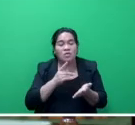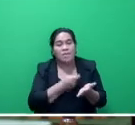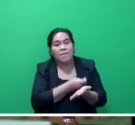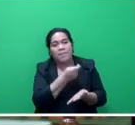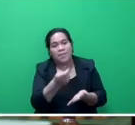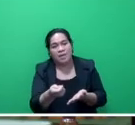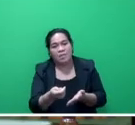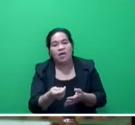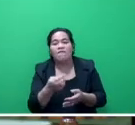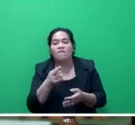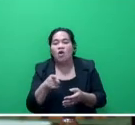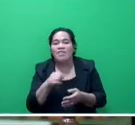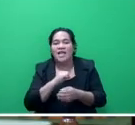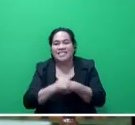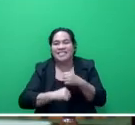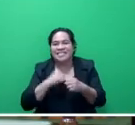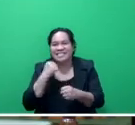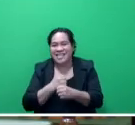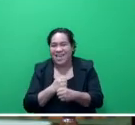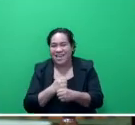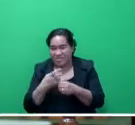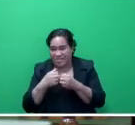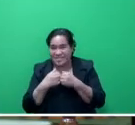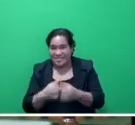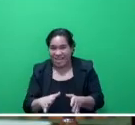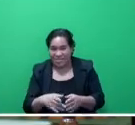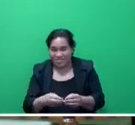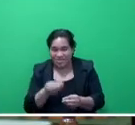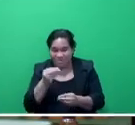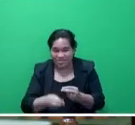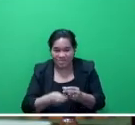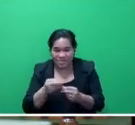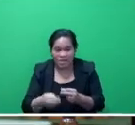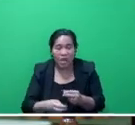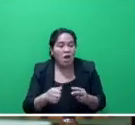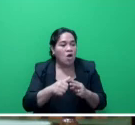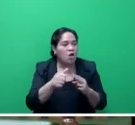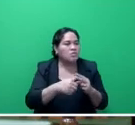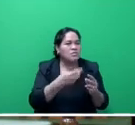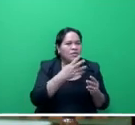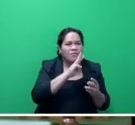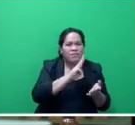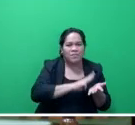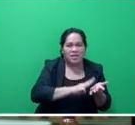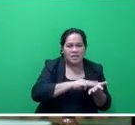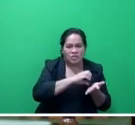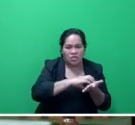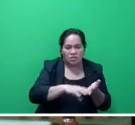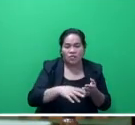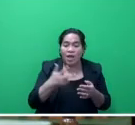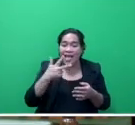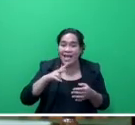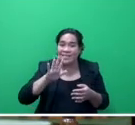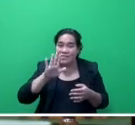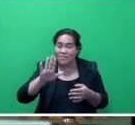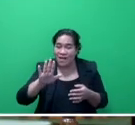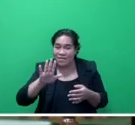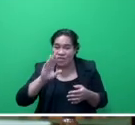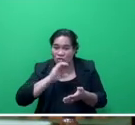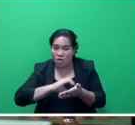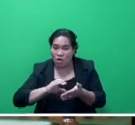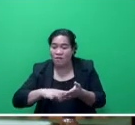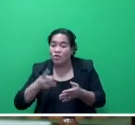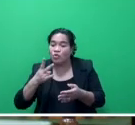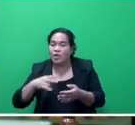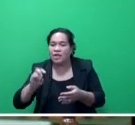for the 2020 season, and the $24.1 million to pay for the minimum guaranteed price of $85 per tonne for the 2021